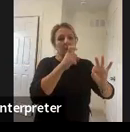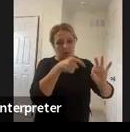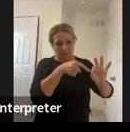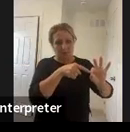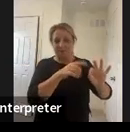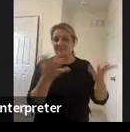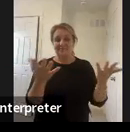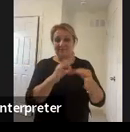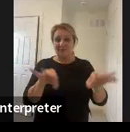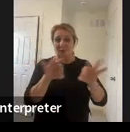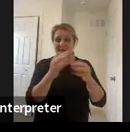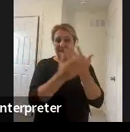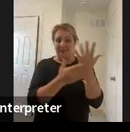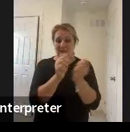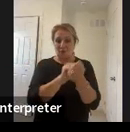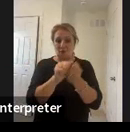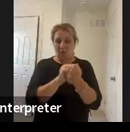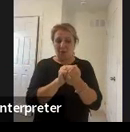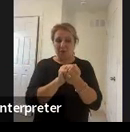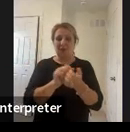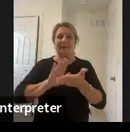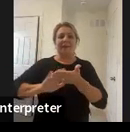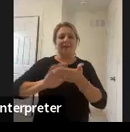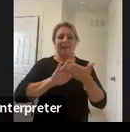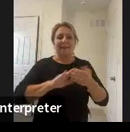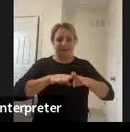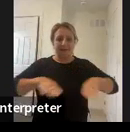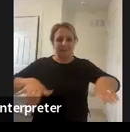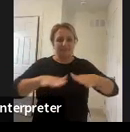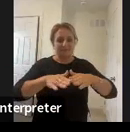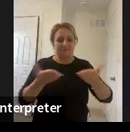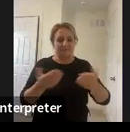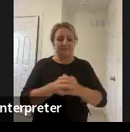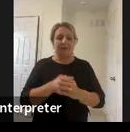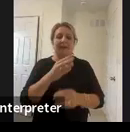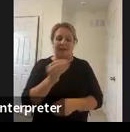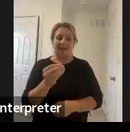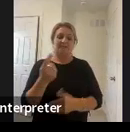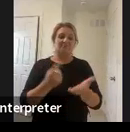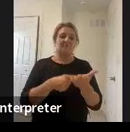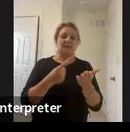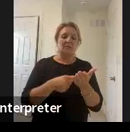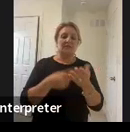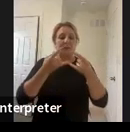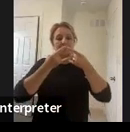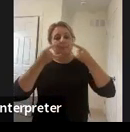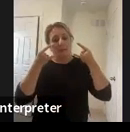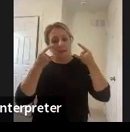washing hands, using cleaning procedures for services, and yes, even sometimes wearing a